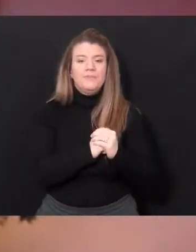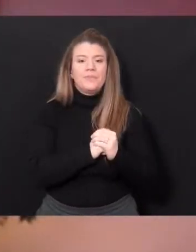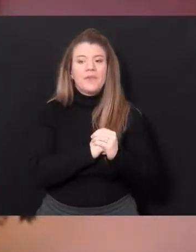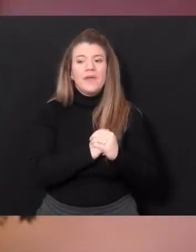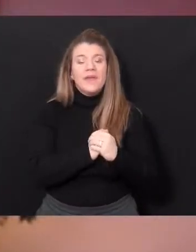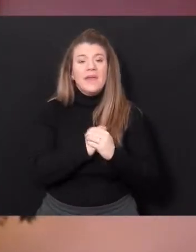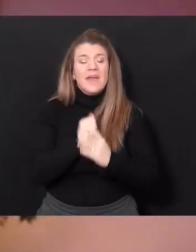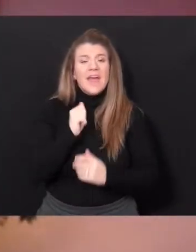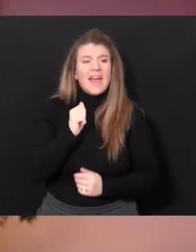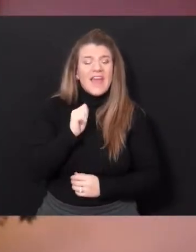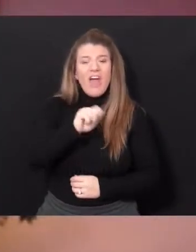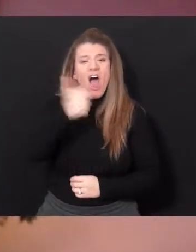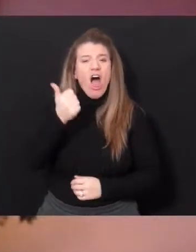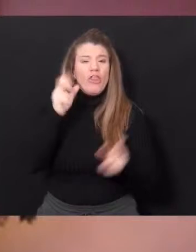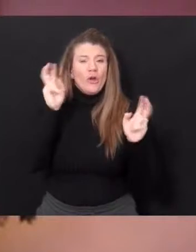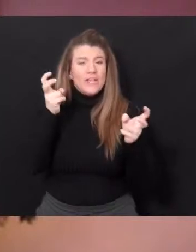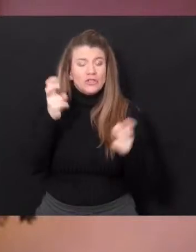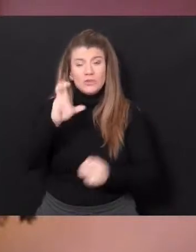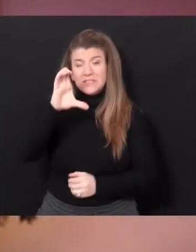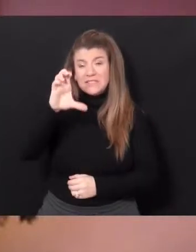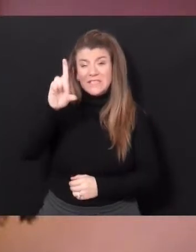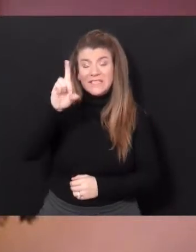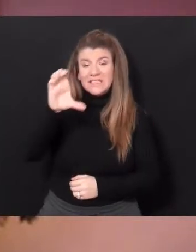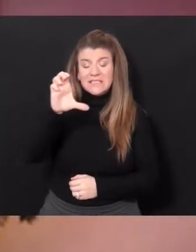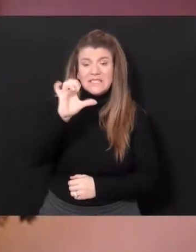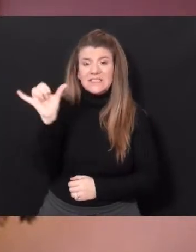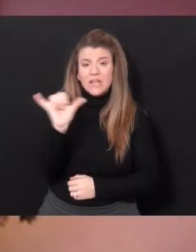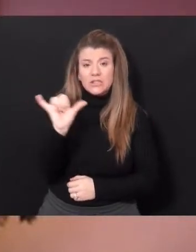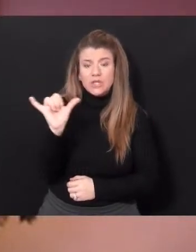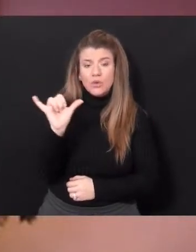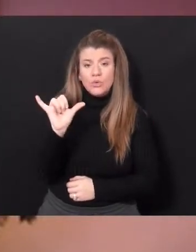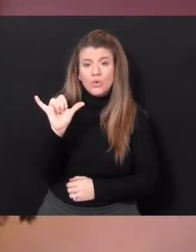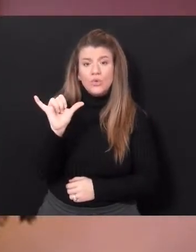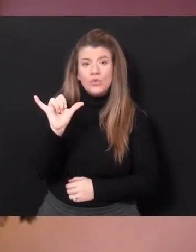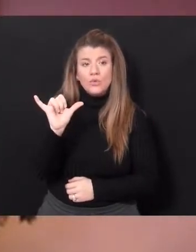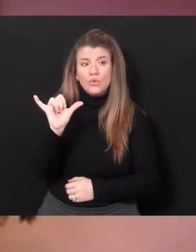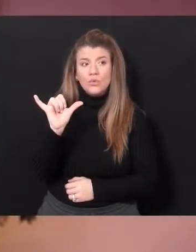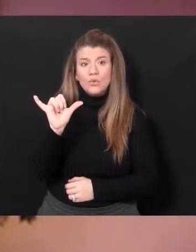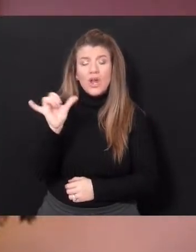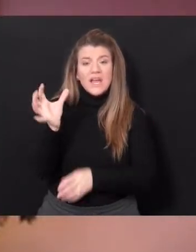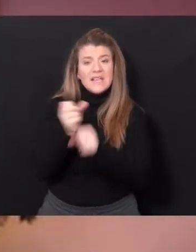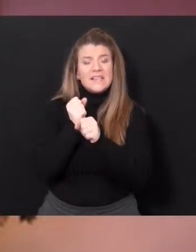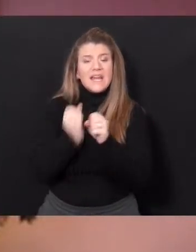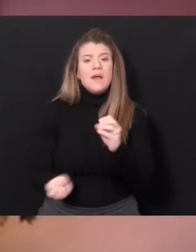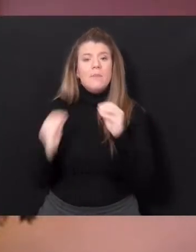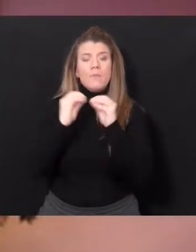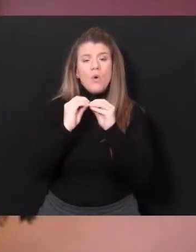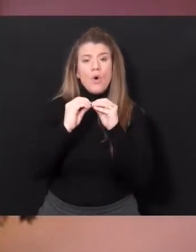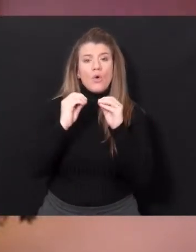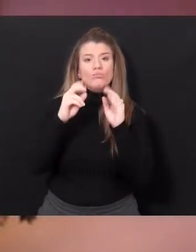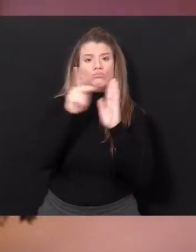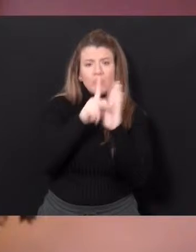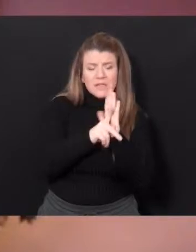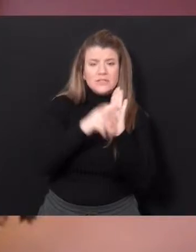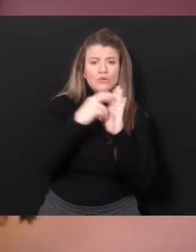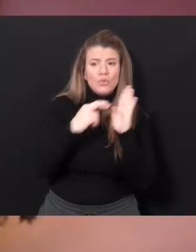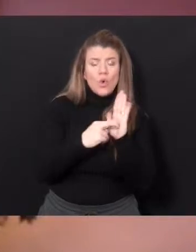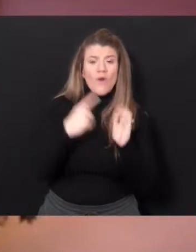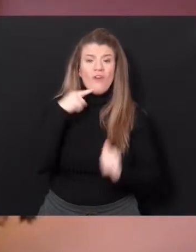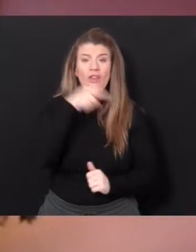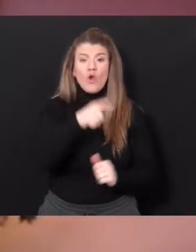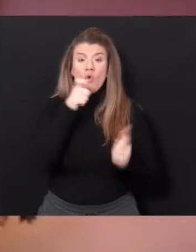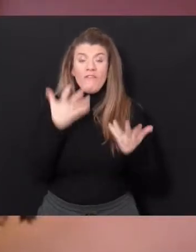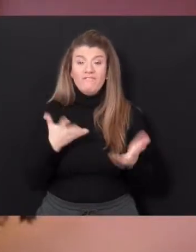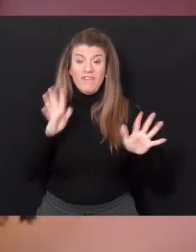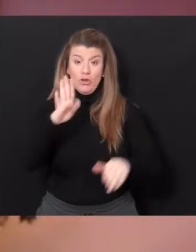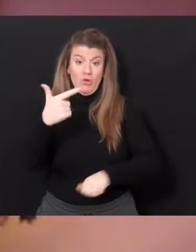issues are the CDC has also given additional guidance for people that have finished their immunizations.